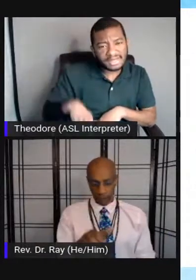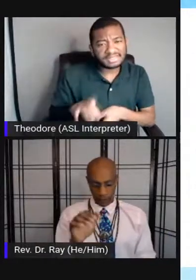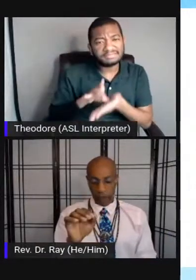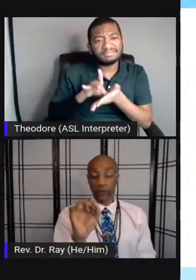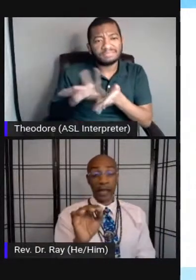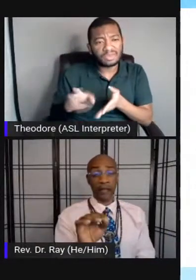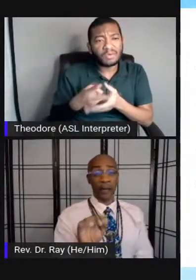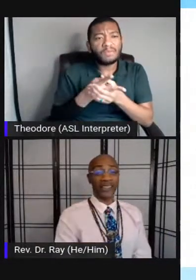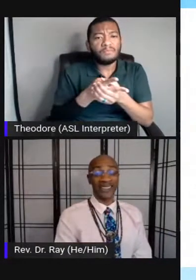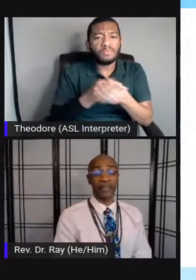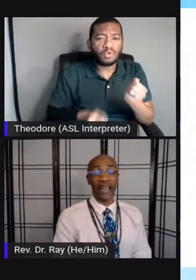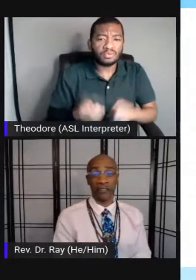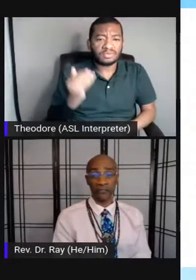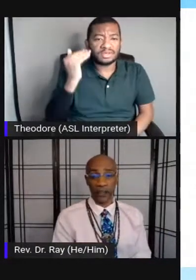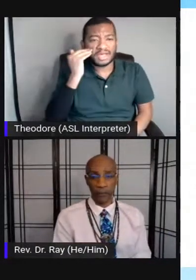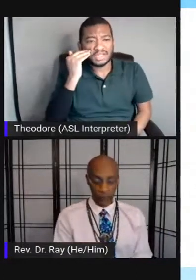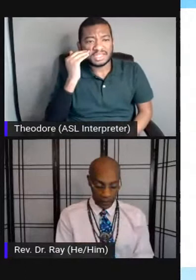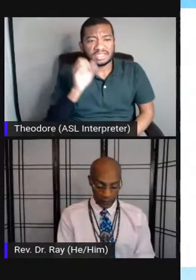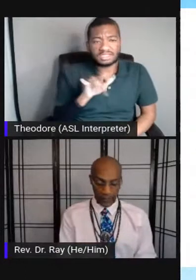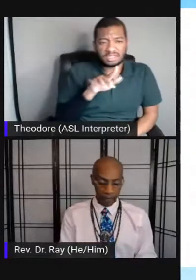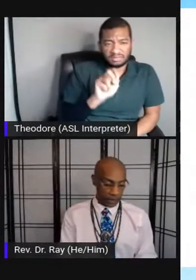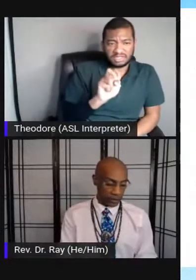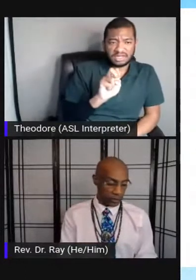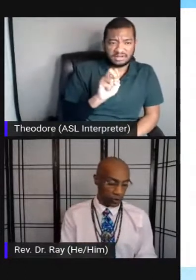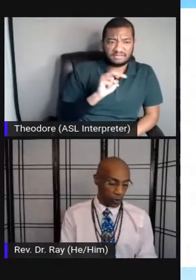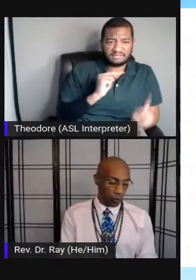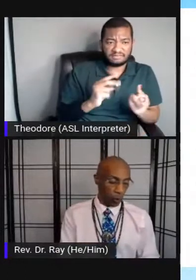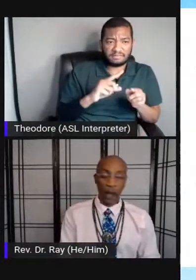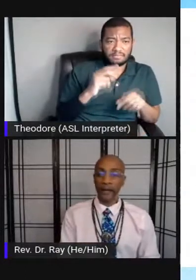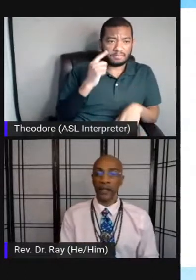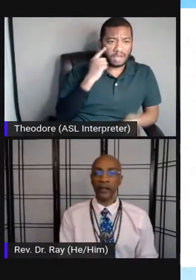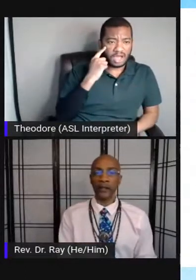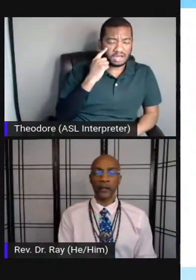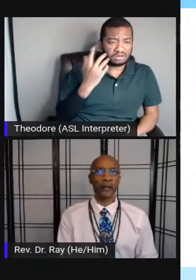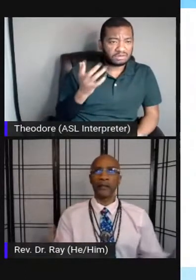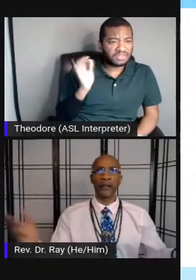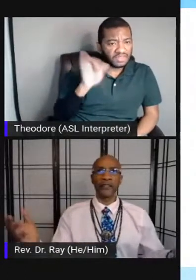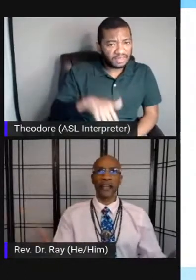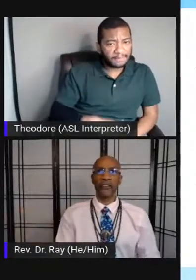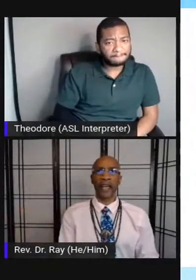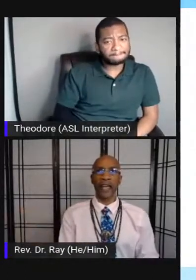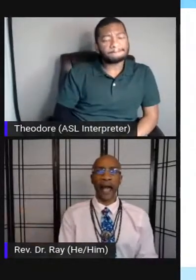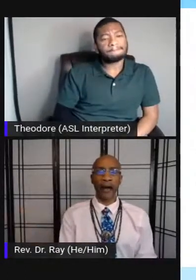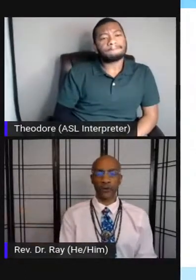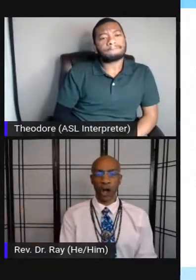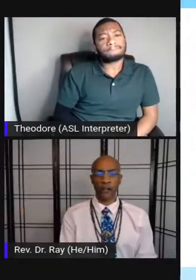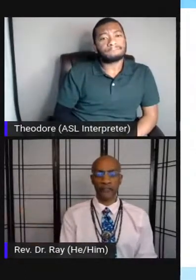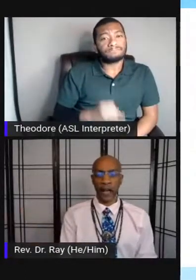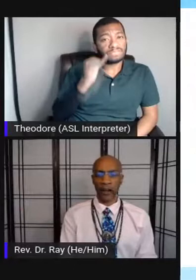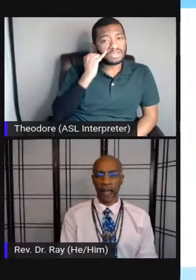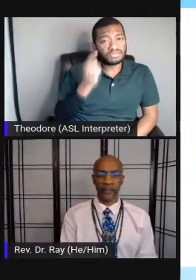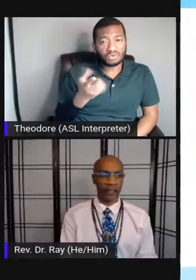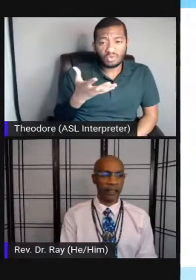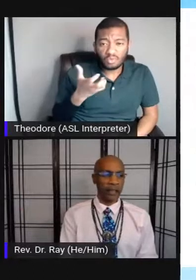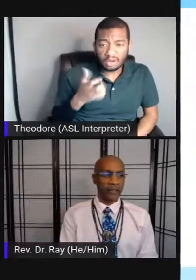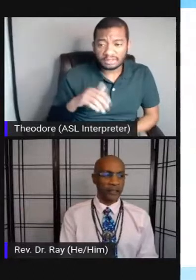now, if we're talking about eliminating fear, then that means when there is ever a house on